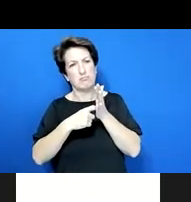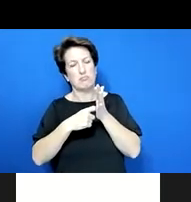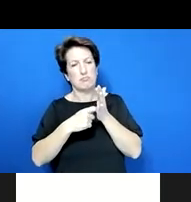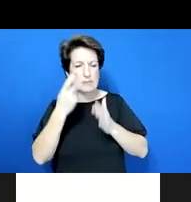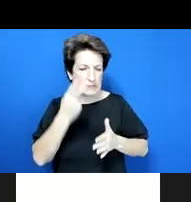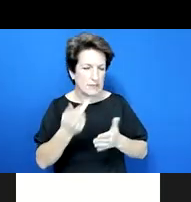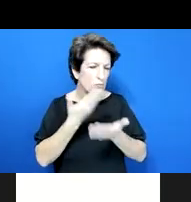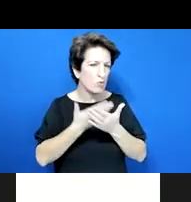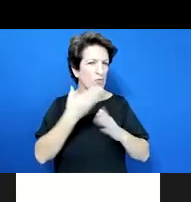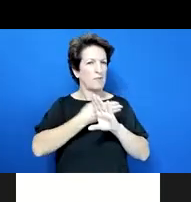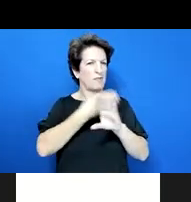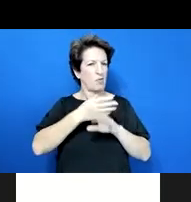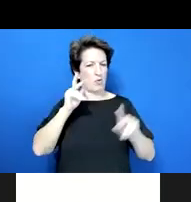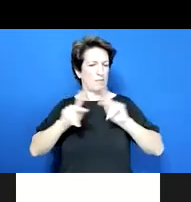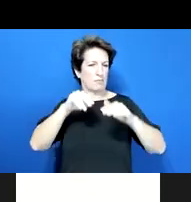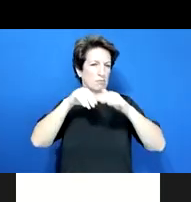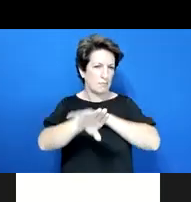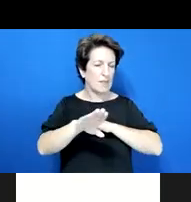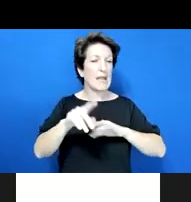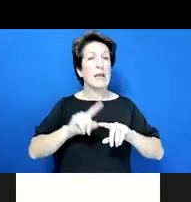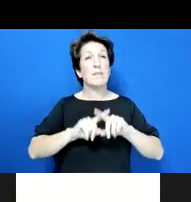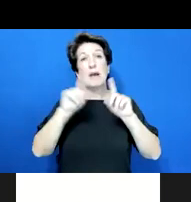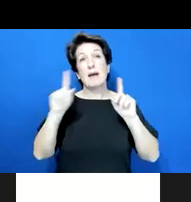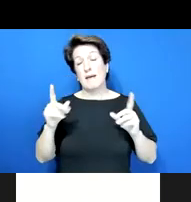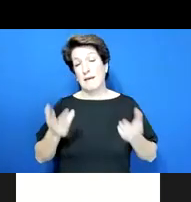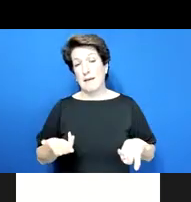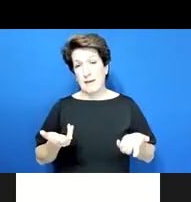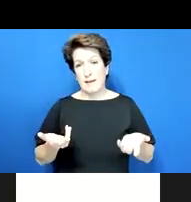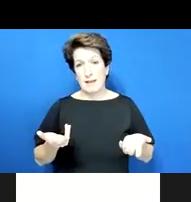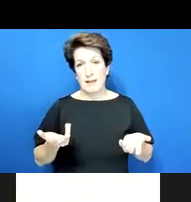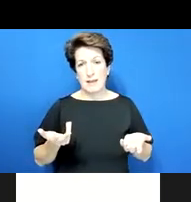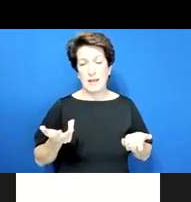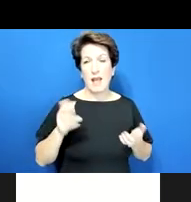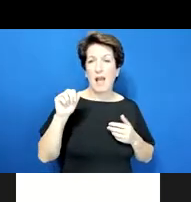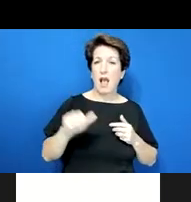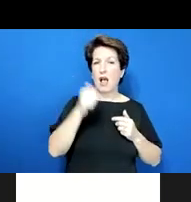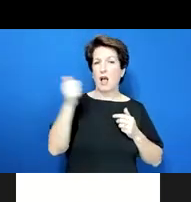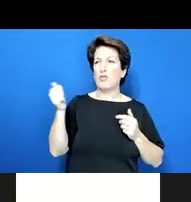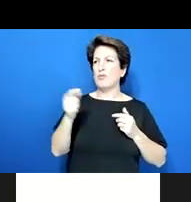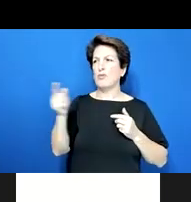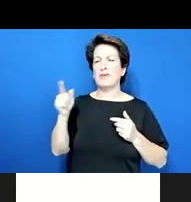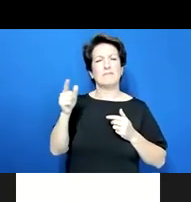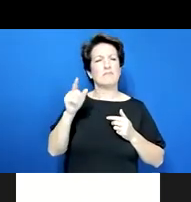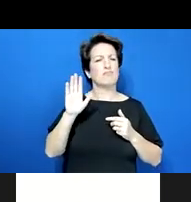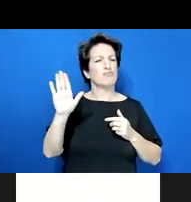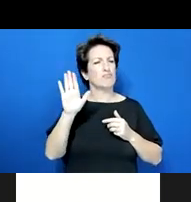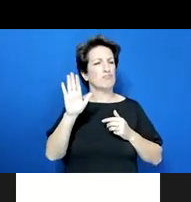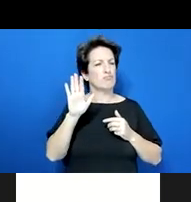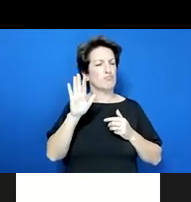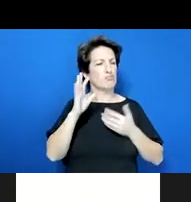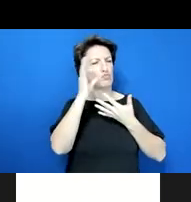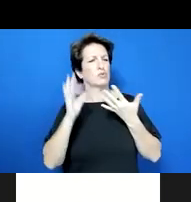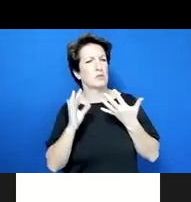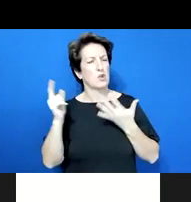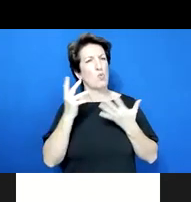enter. What I couldn't speak to though is for another space that wanted to make it a requirement and wanted to